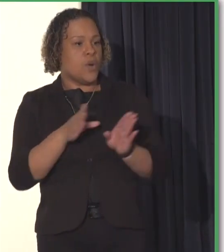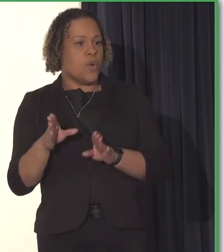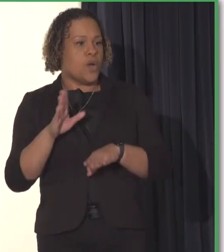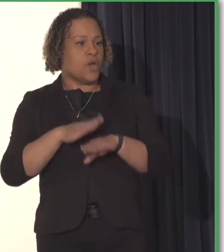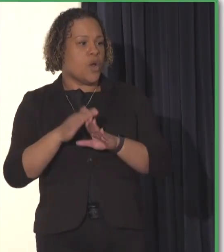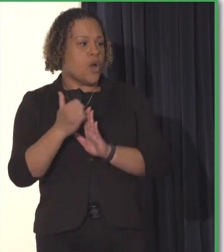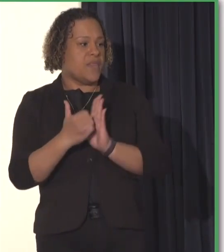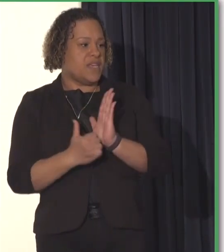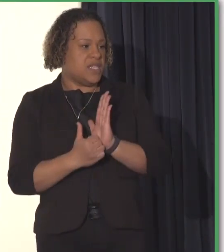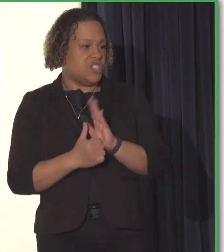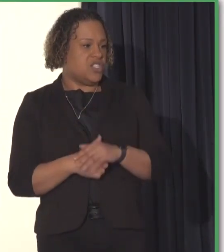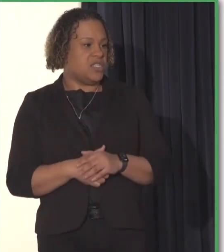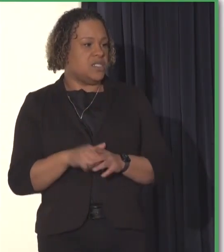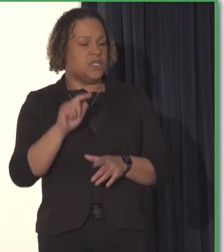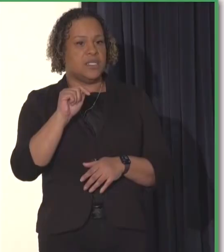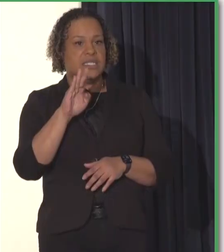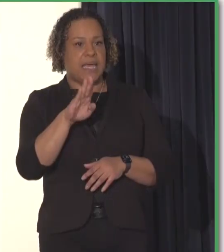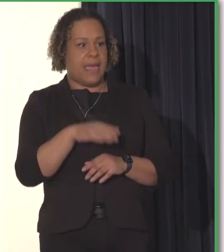Yeah, tab right after.